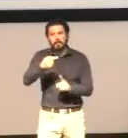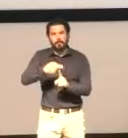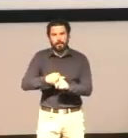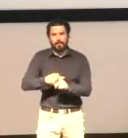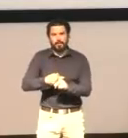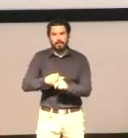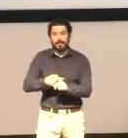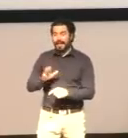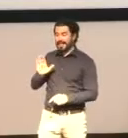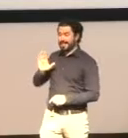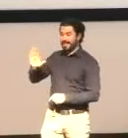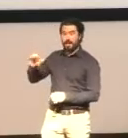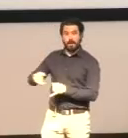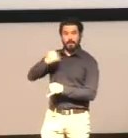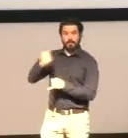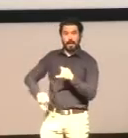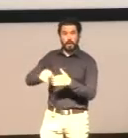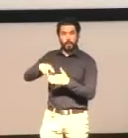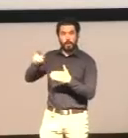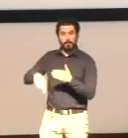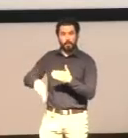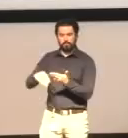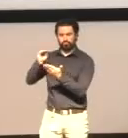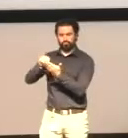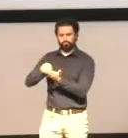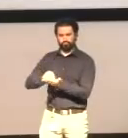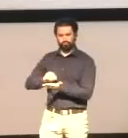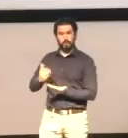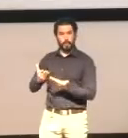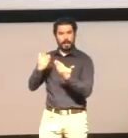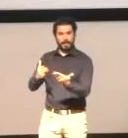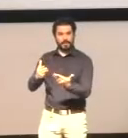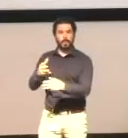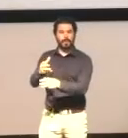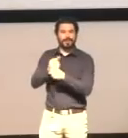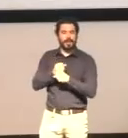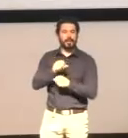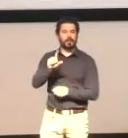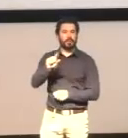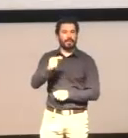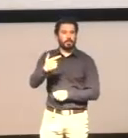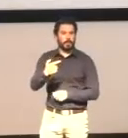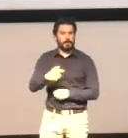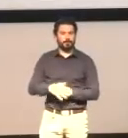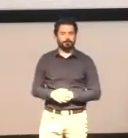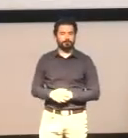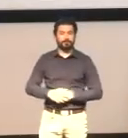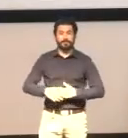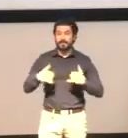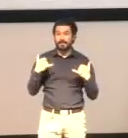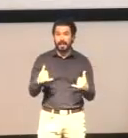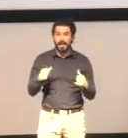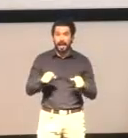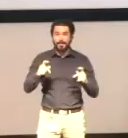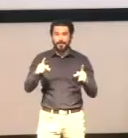and recommendation later in 2021. I wanted to take this opportunity to give a